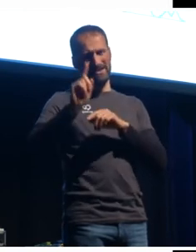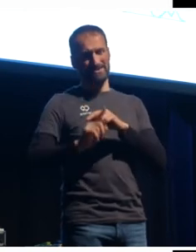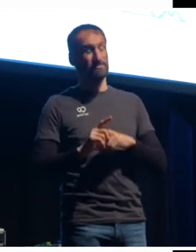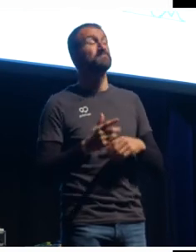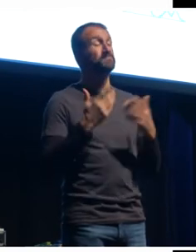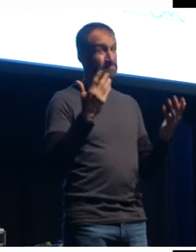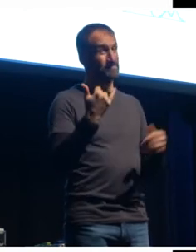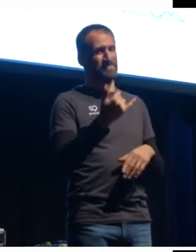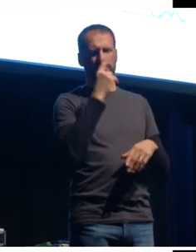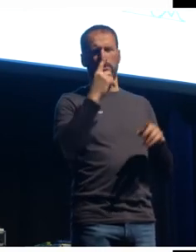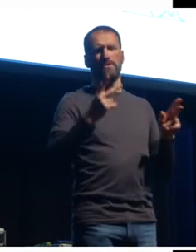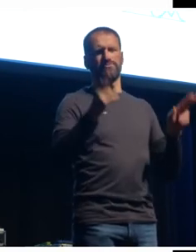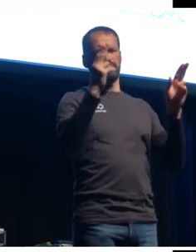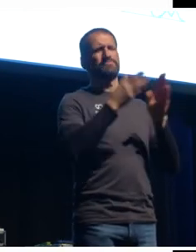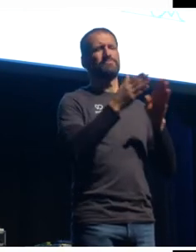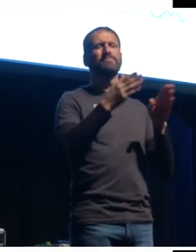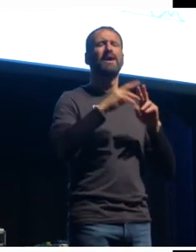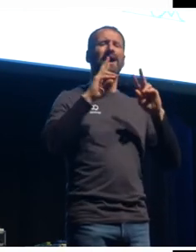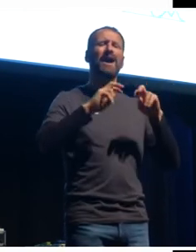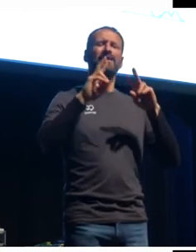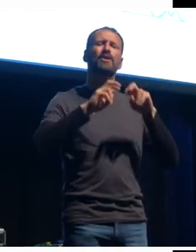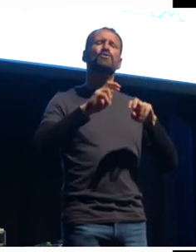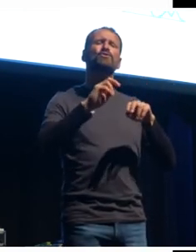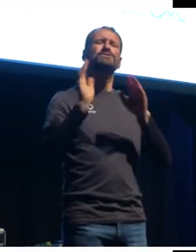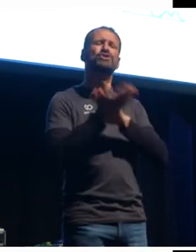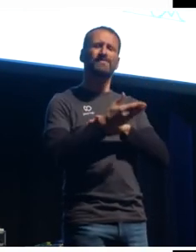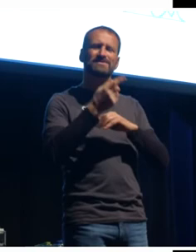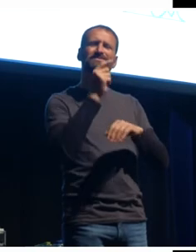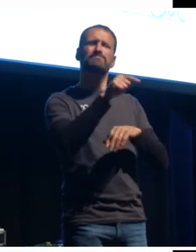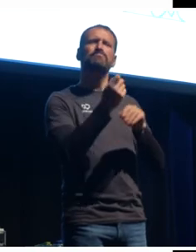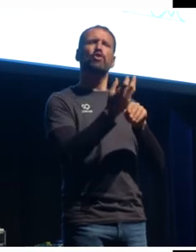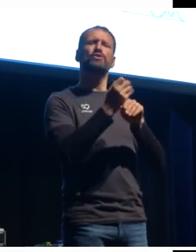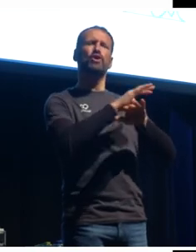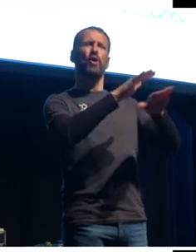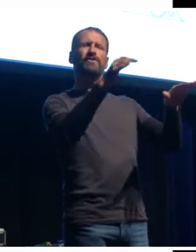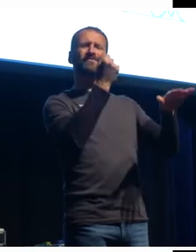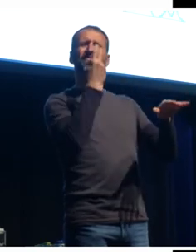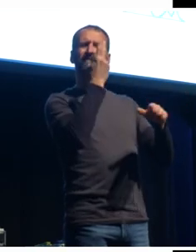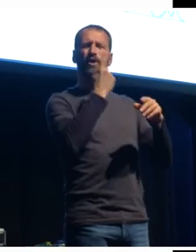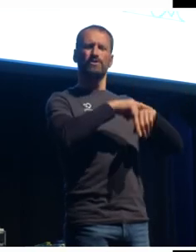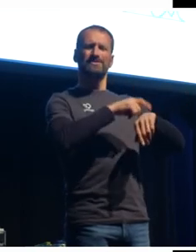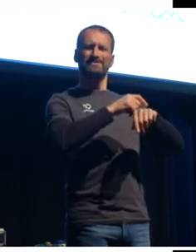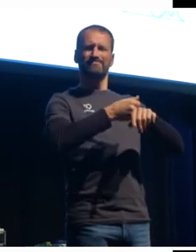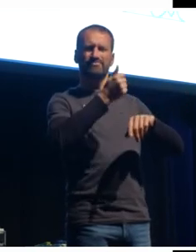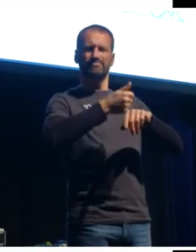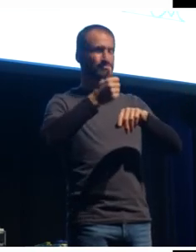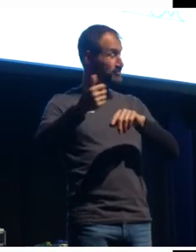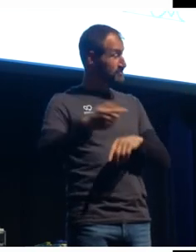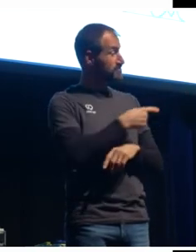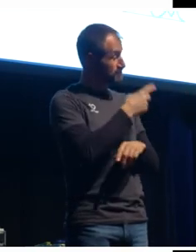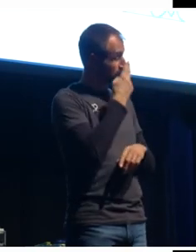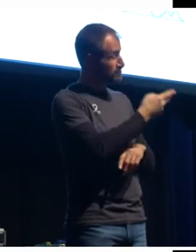of how an analytics service could look like in production. And if you see down here, you see the throughput is just the number of calls that we're